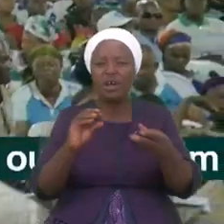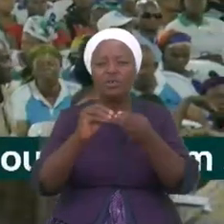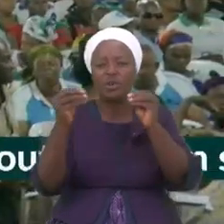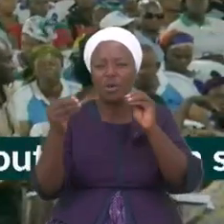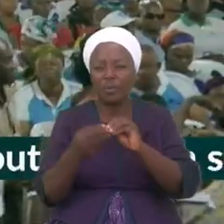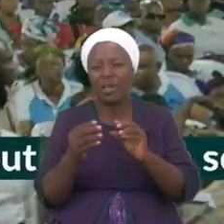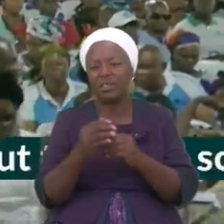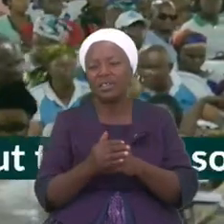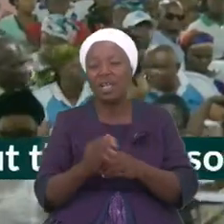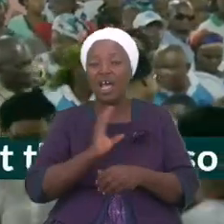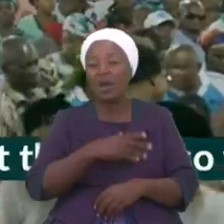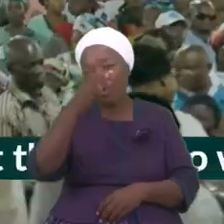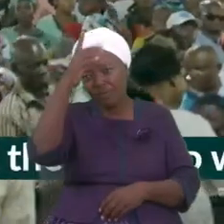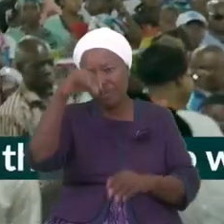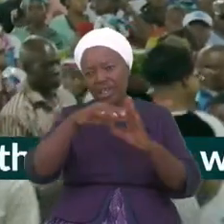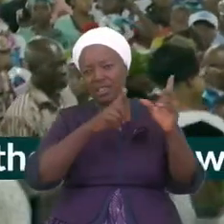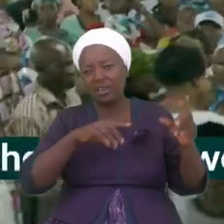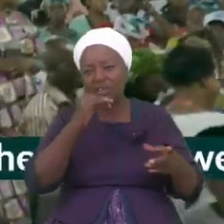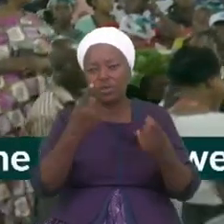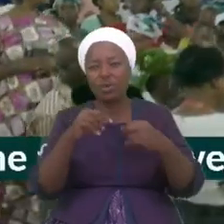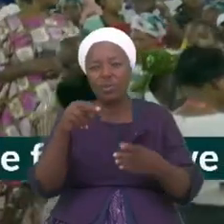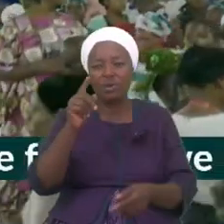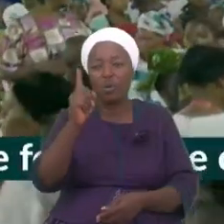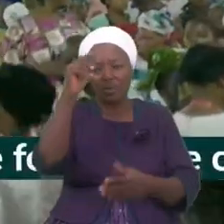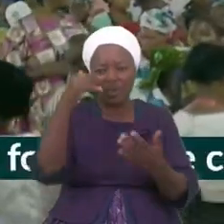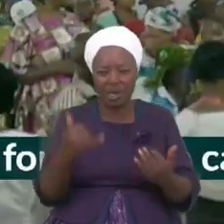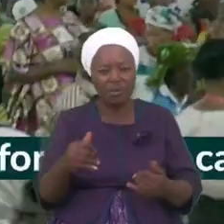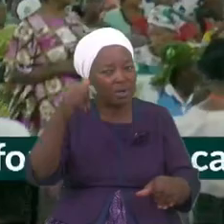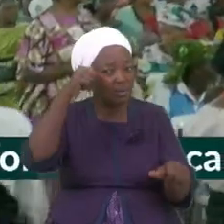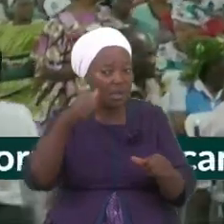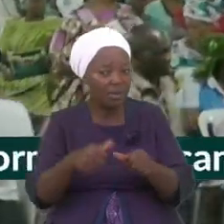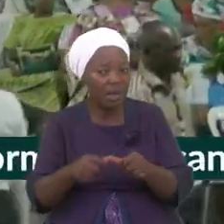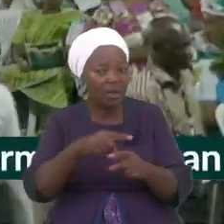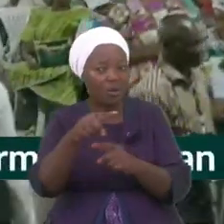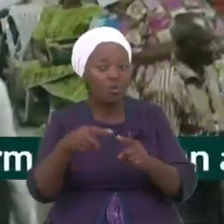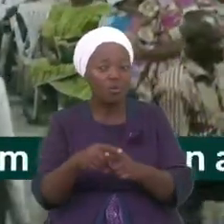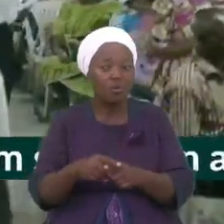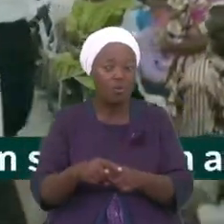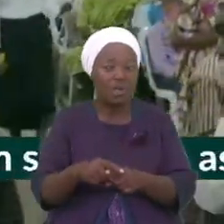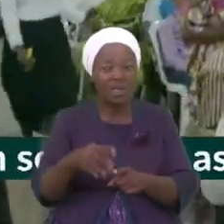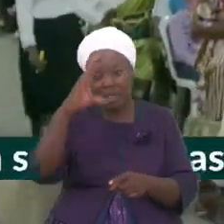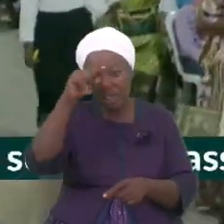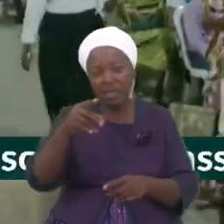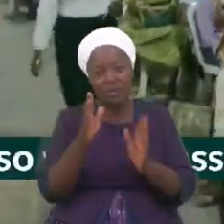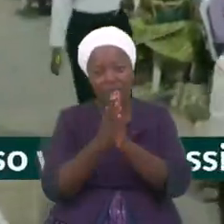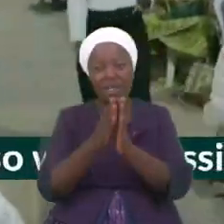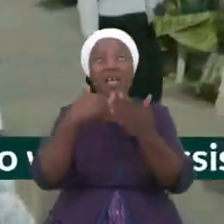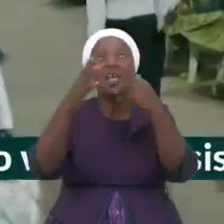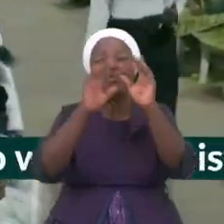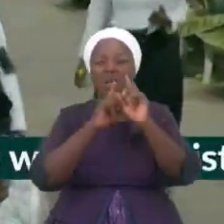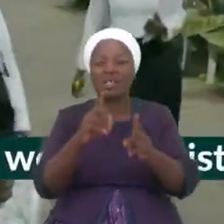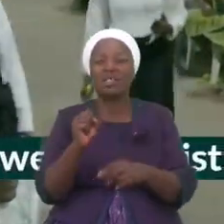Our Father in the Lord is coming on now. Remember, when he pray, heaven responds. Please stand